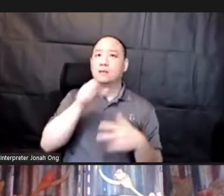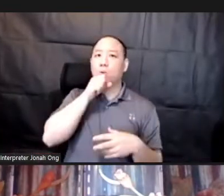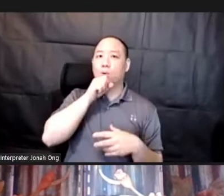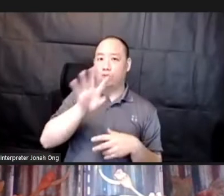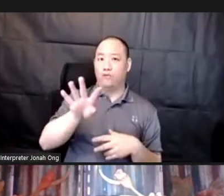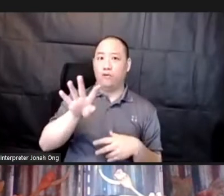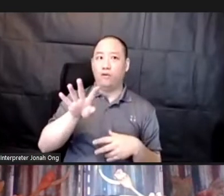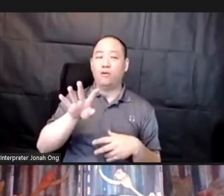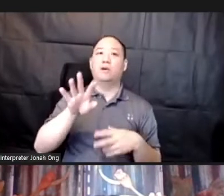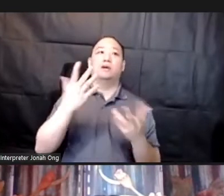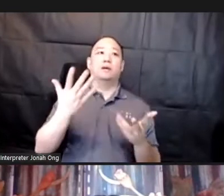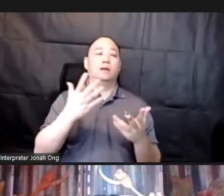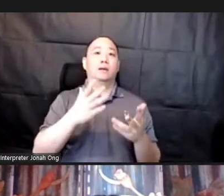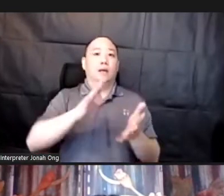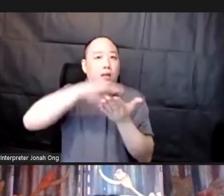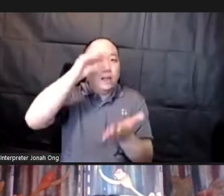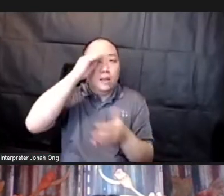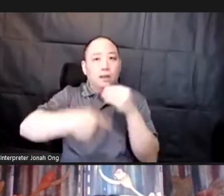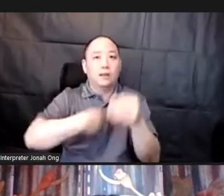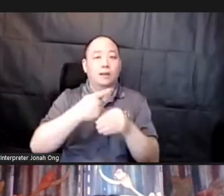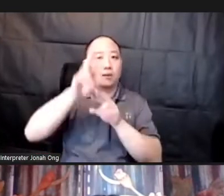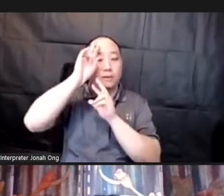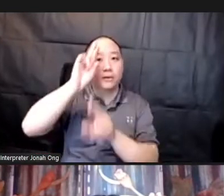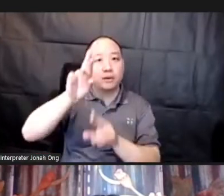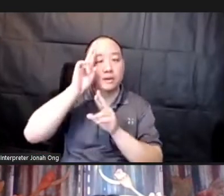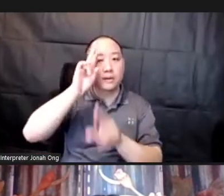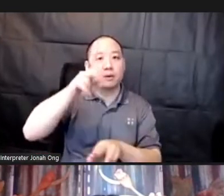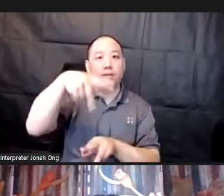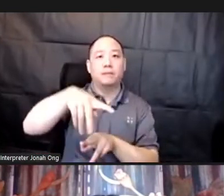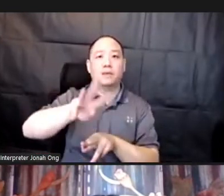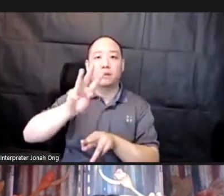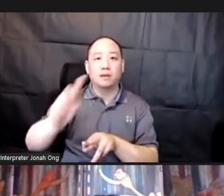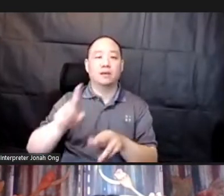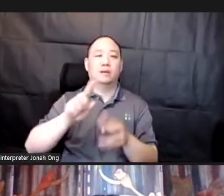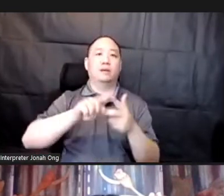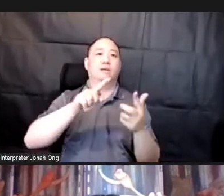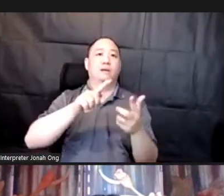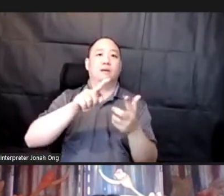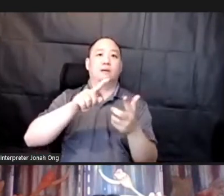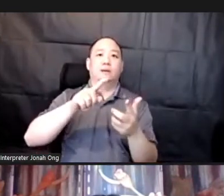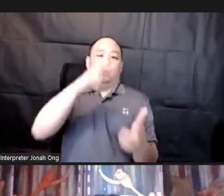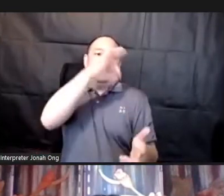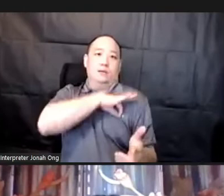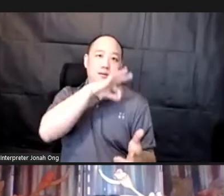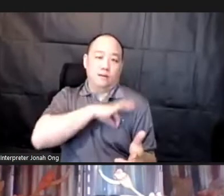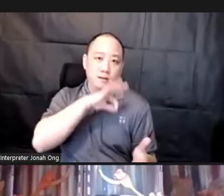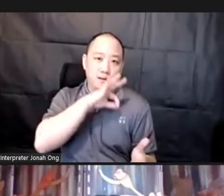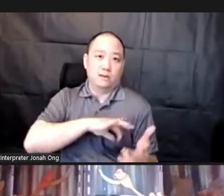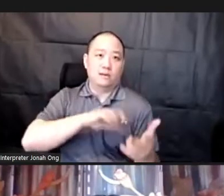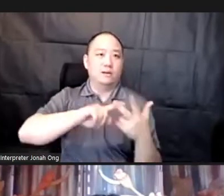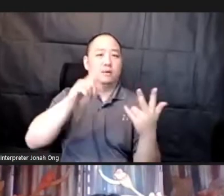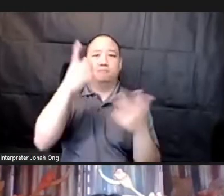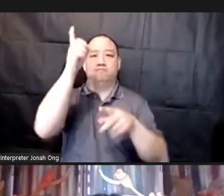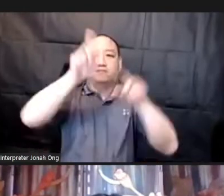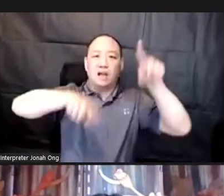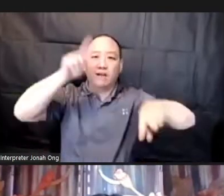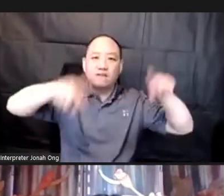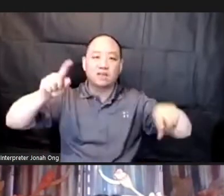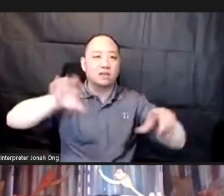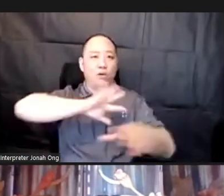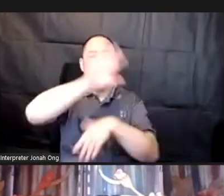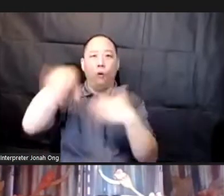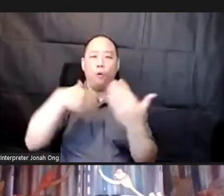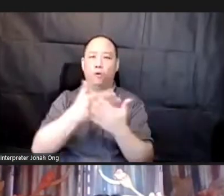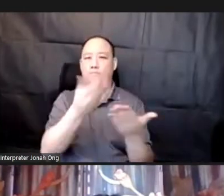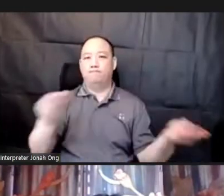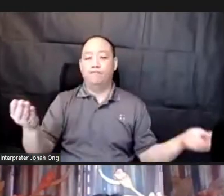about respecting people with disabilities, they learn about recognizing privileges, diversity, and all of these things. And when I look at